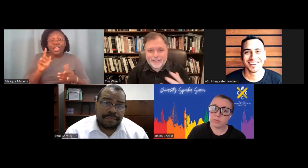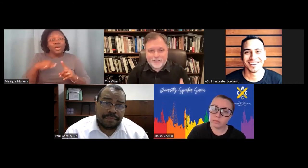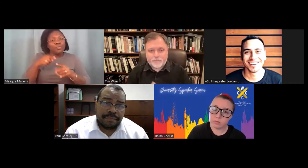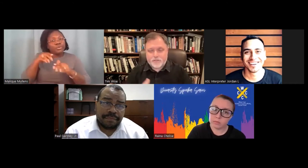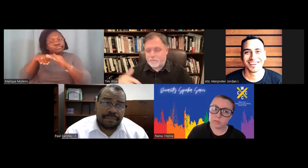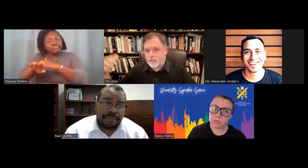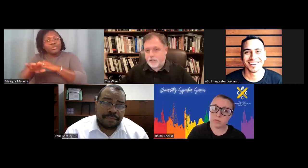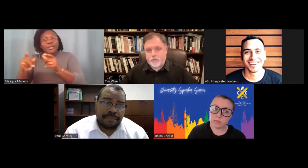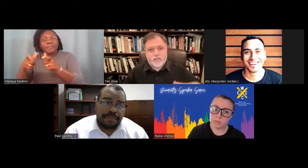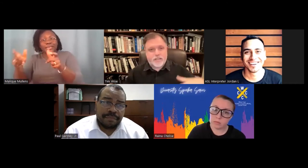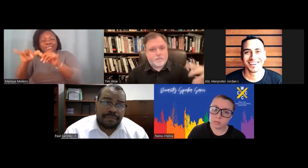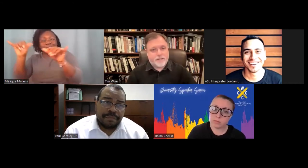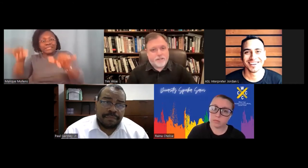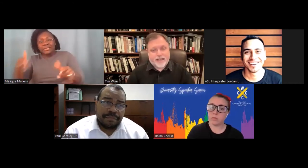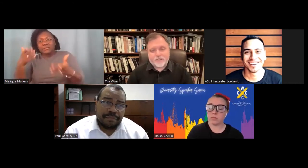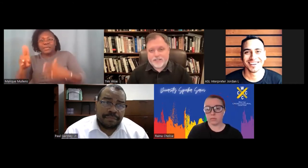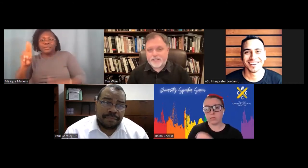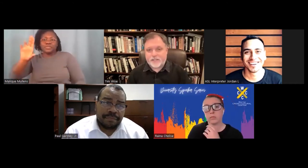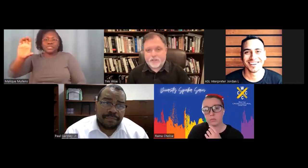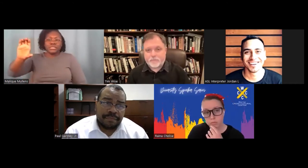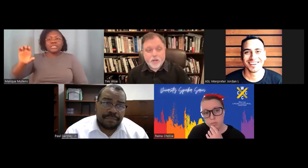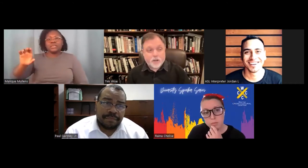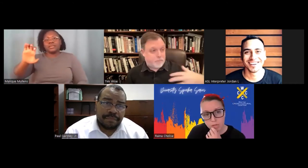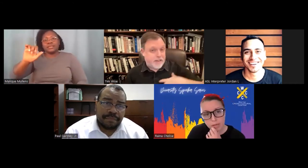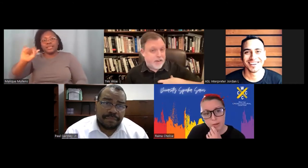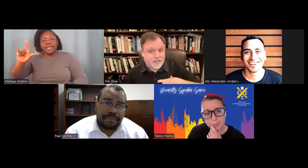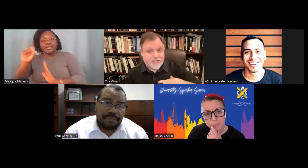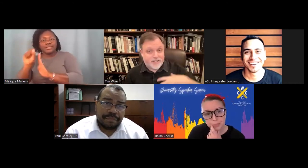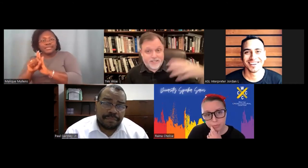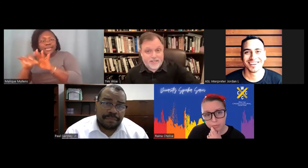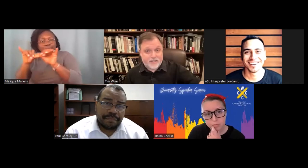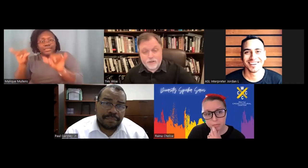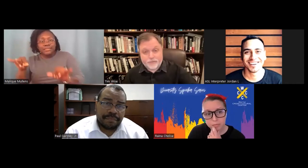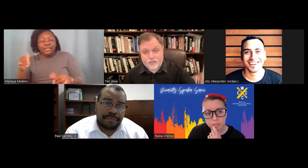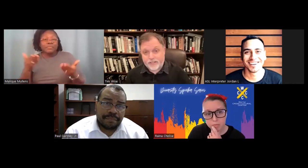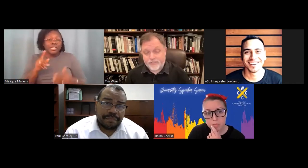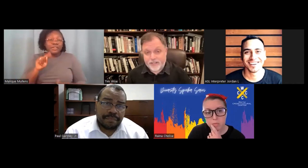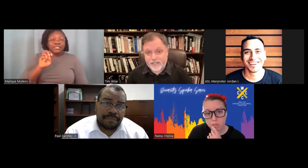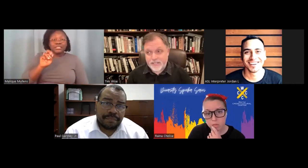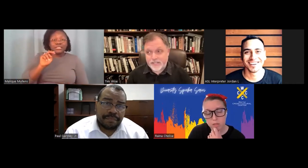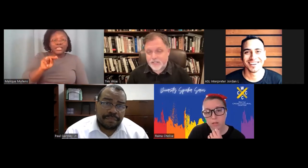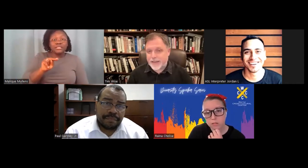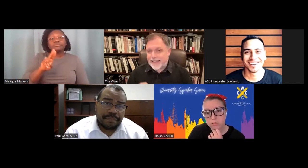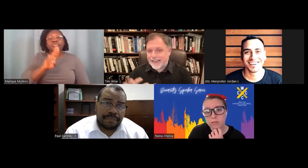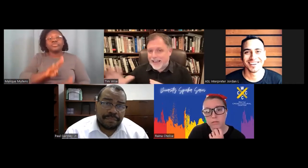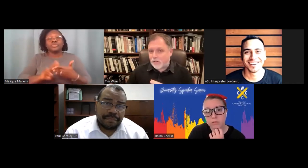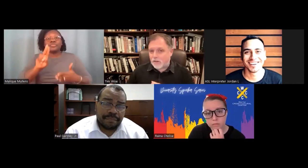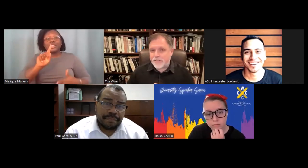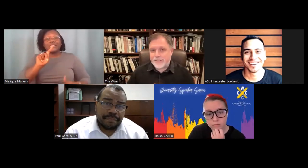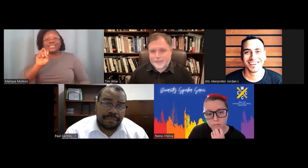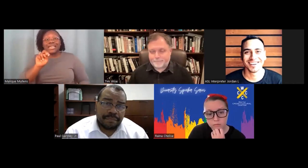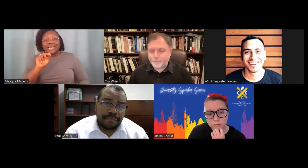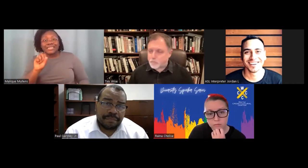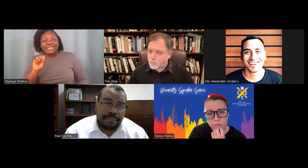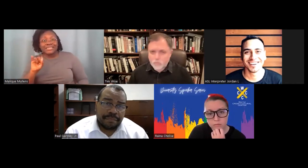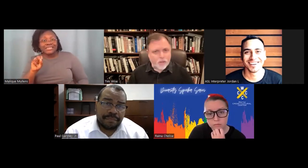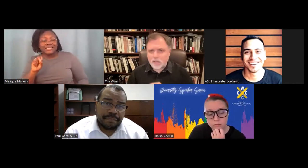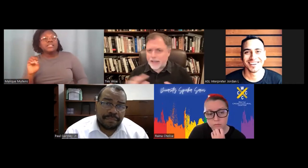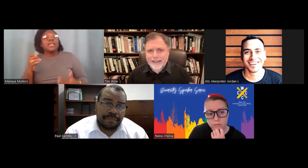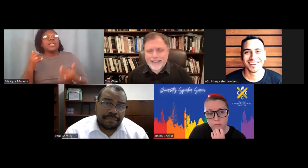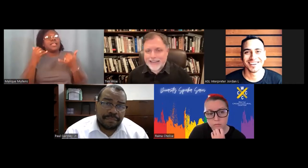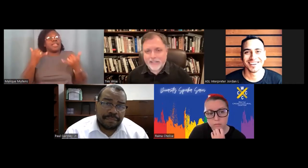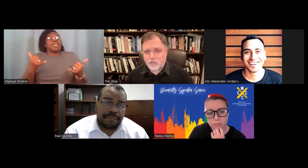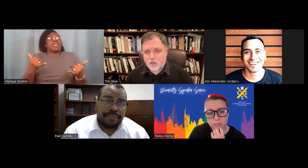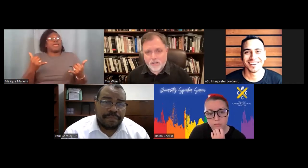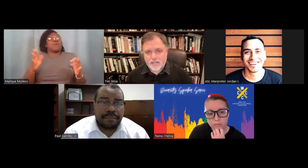state systems, could be the UC, could be this Cal State system, could be here in Tennessee, the University of Tennessee system, now all of a sudden, a